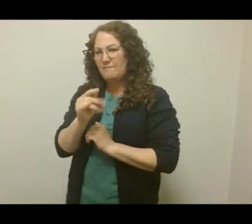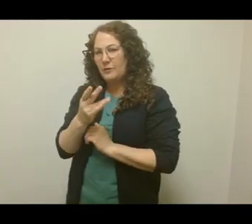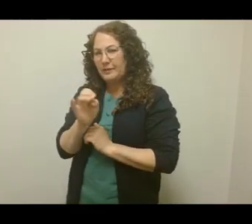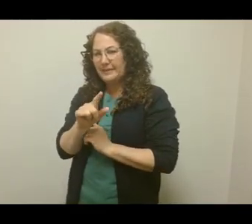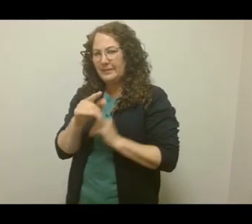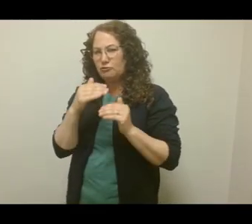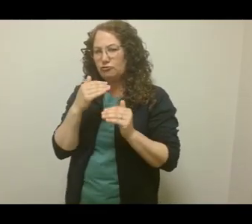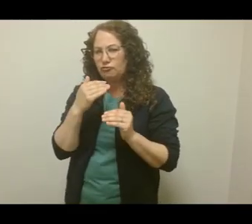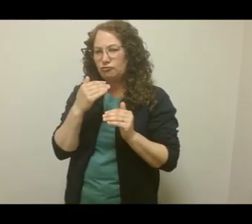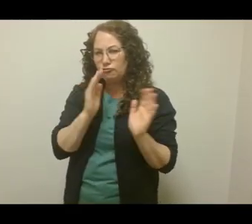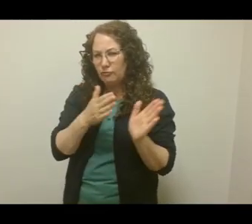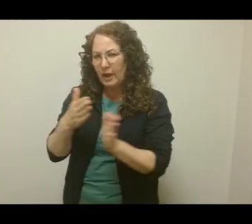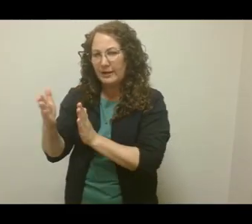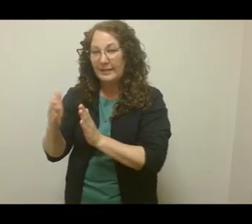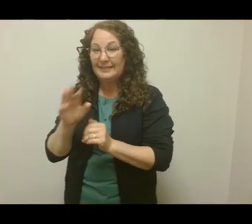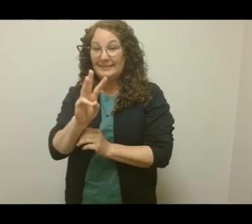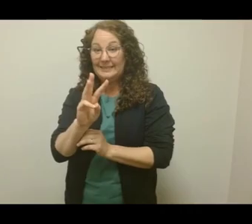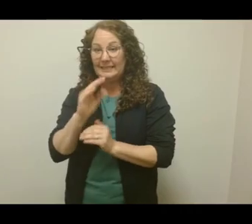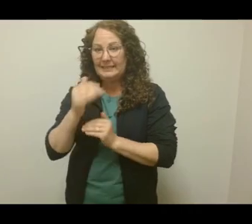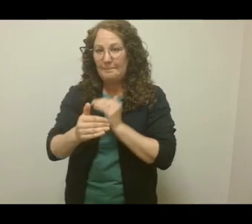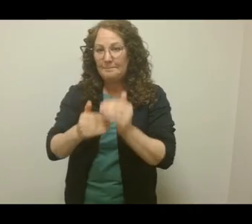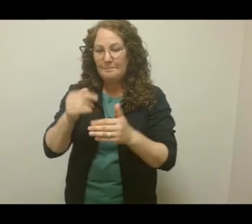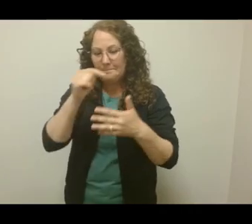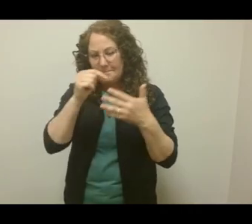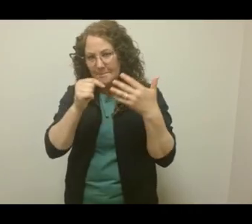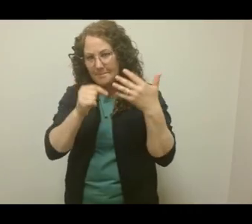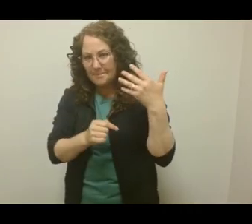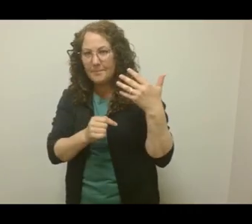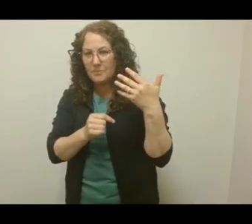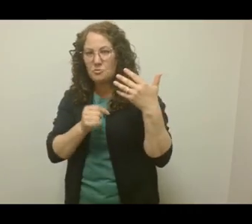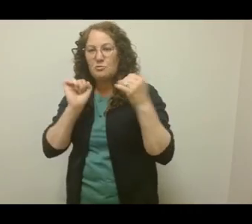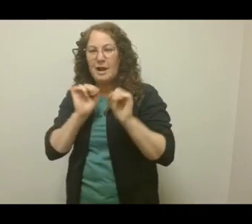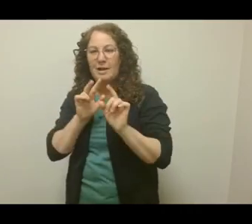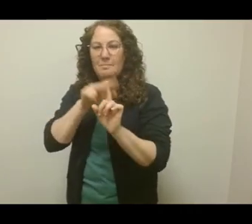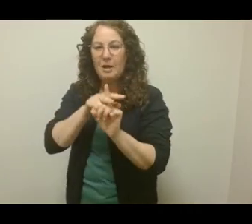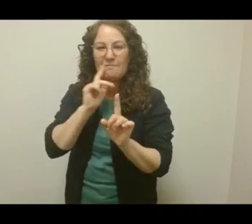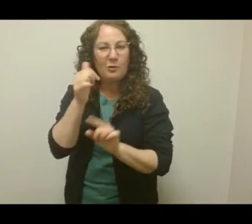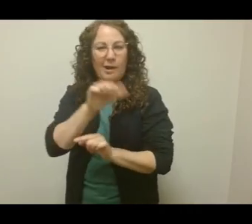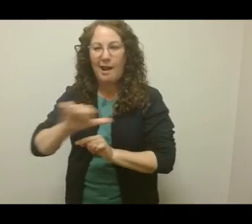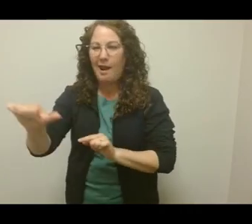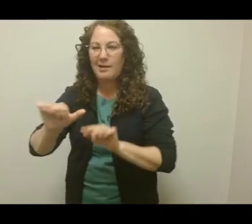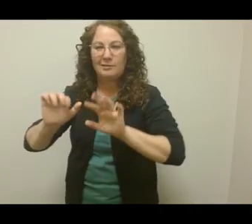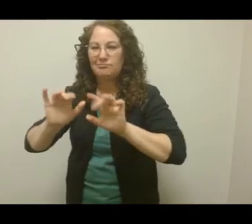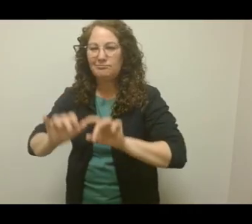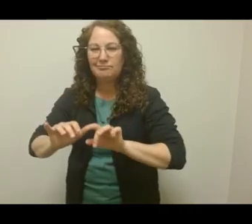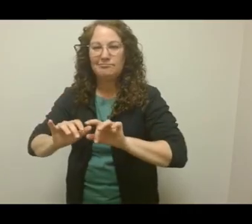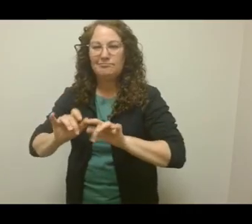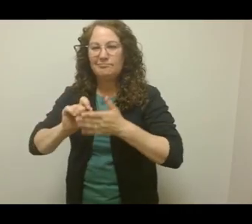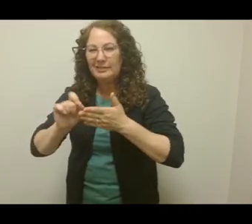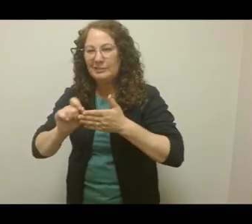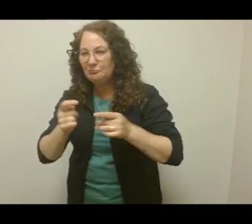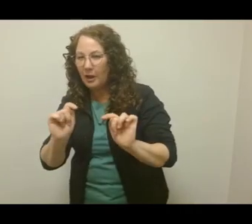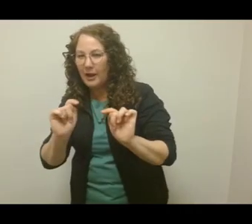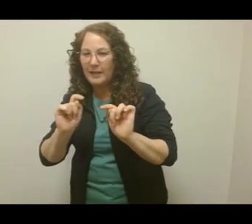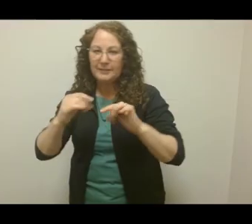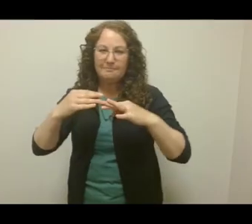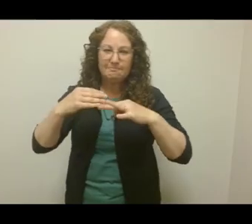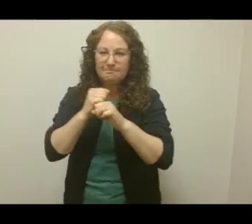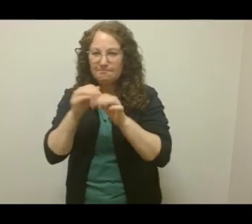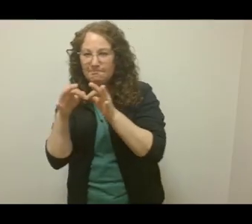a 6-step process that you can apply to any text that you are attempting to